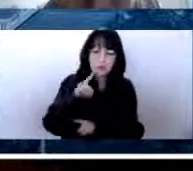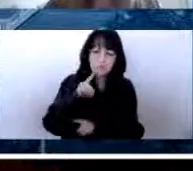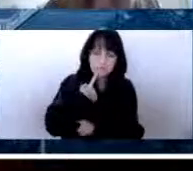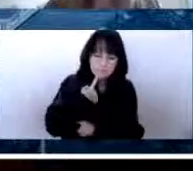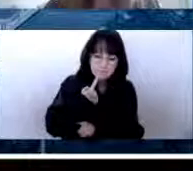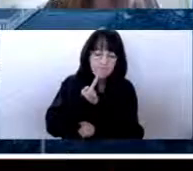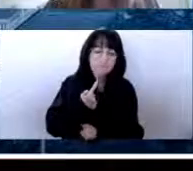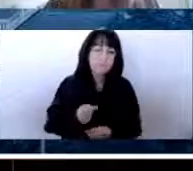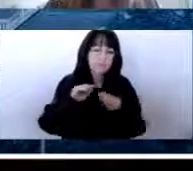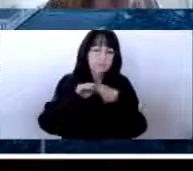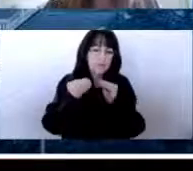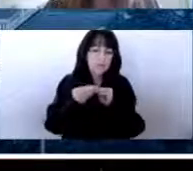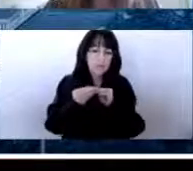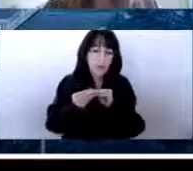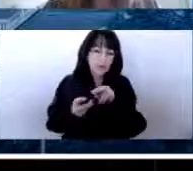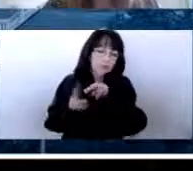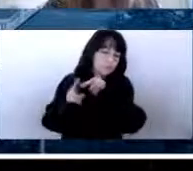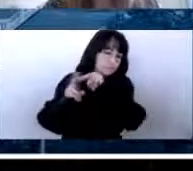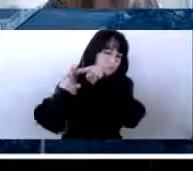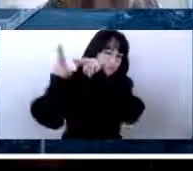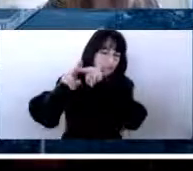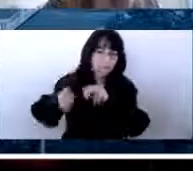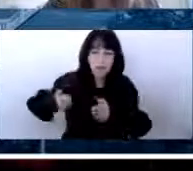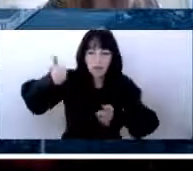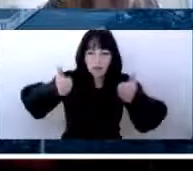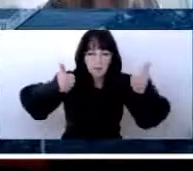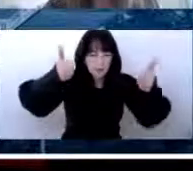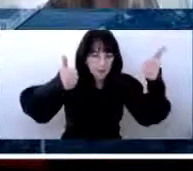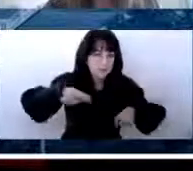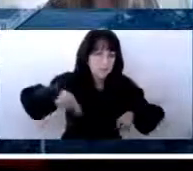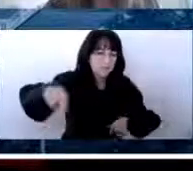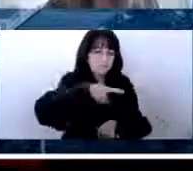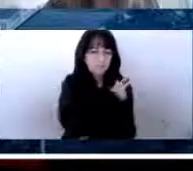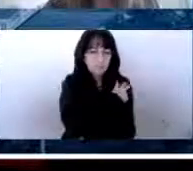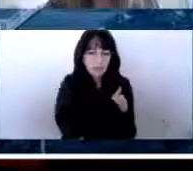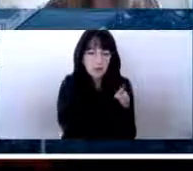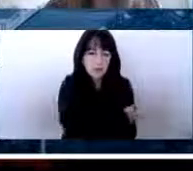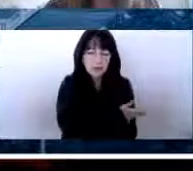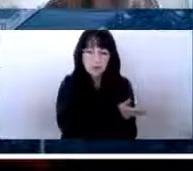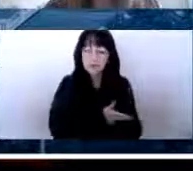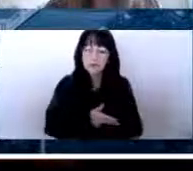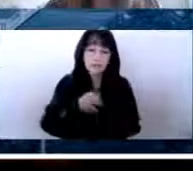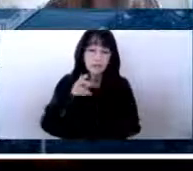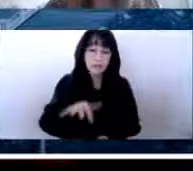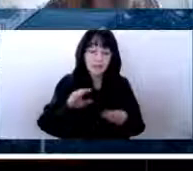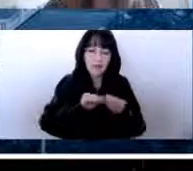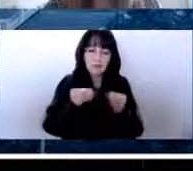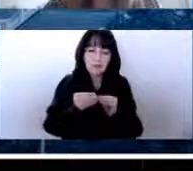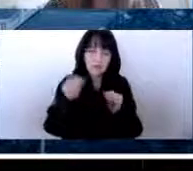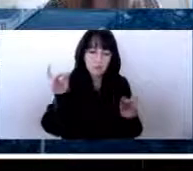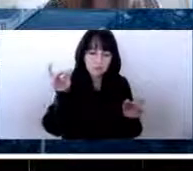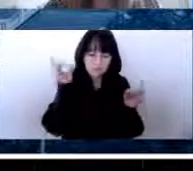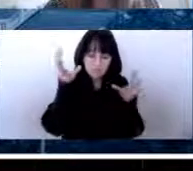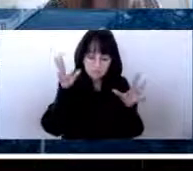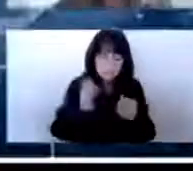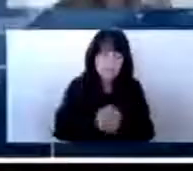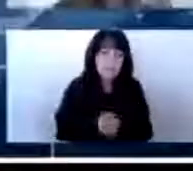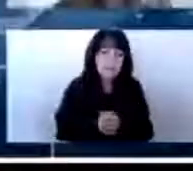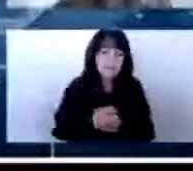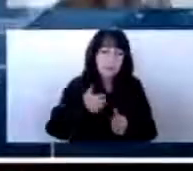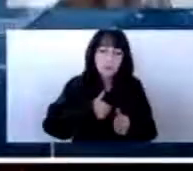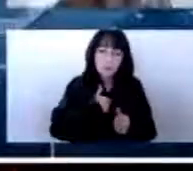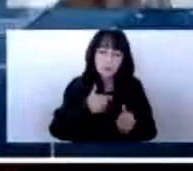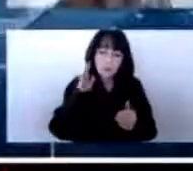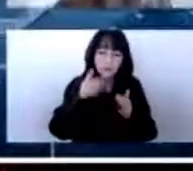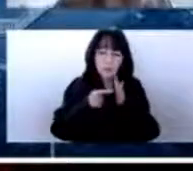and hospitalizations. We're testing at unprecedented levels. We have data to share with you today that